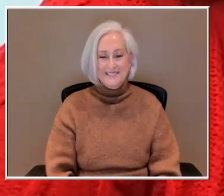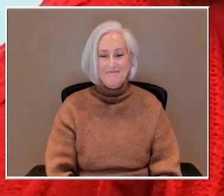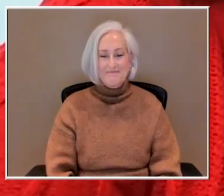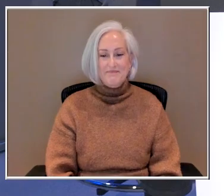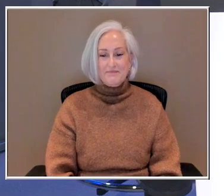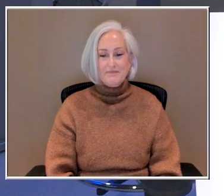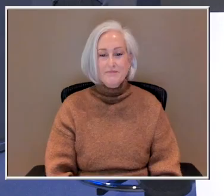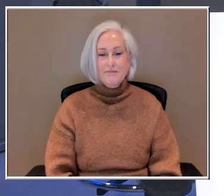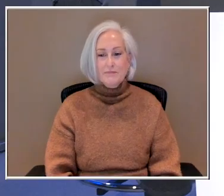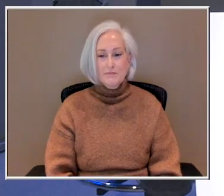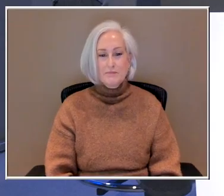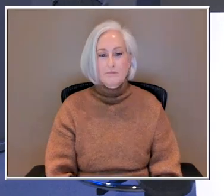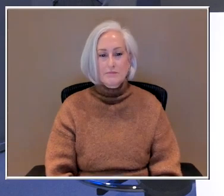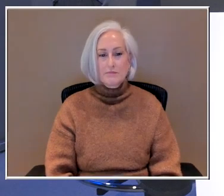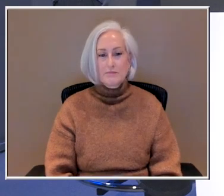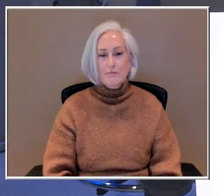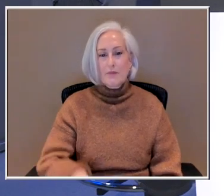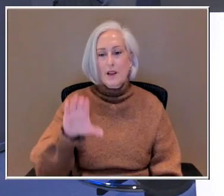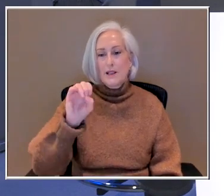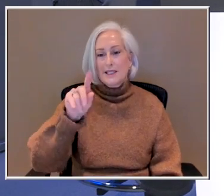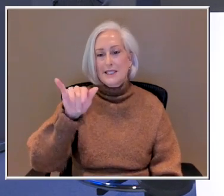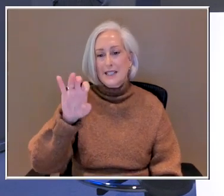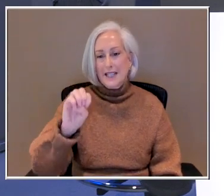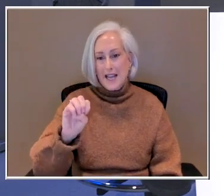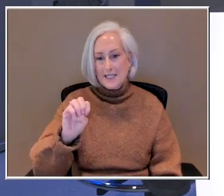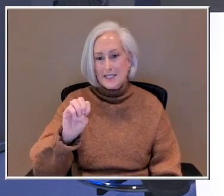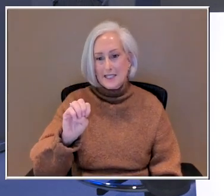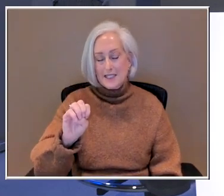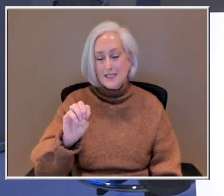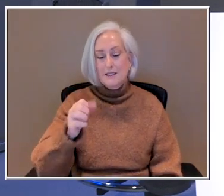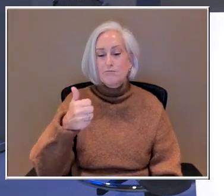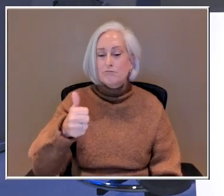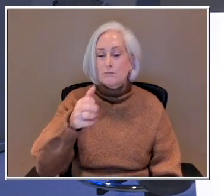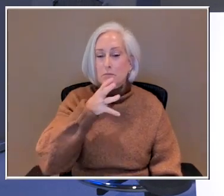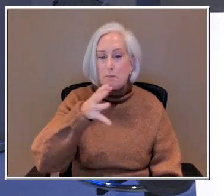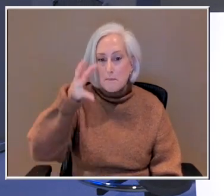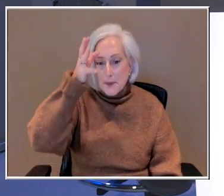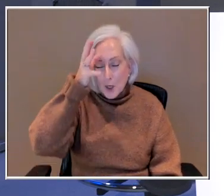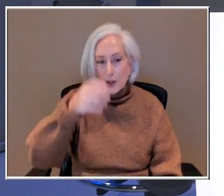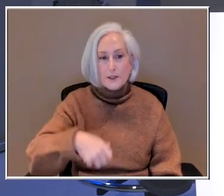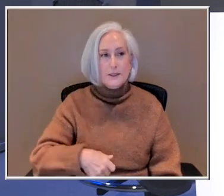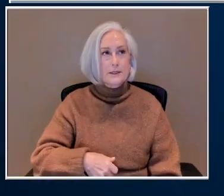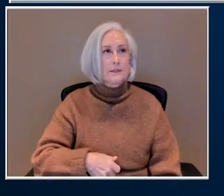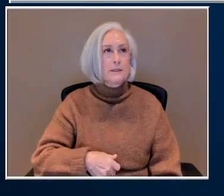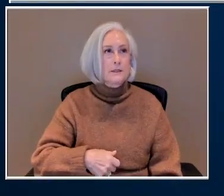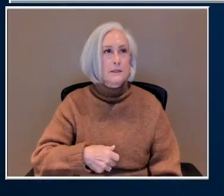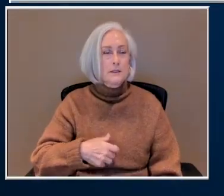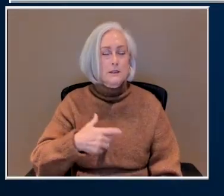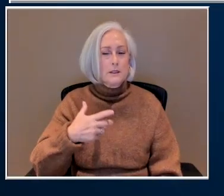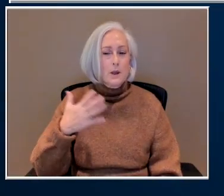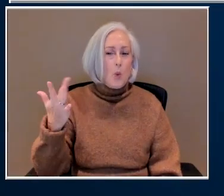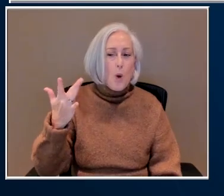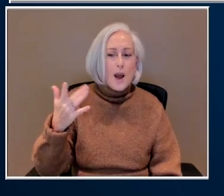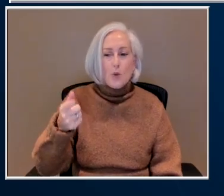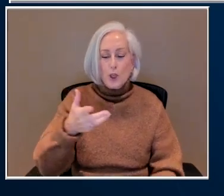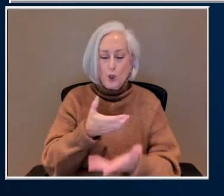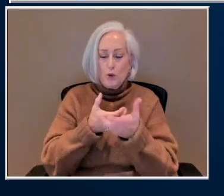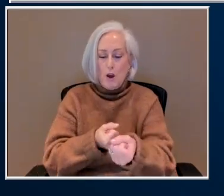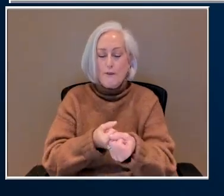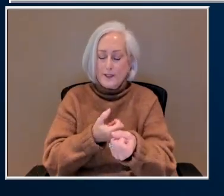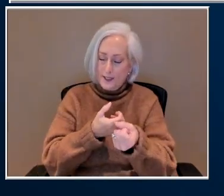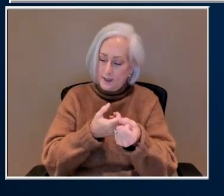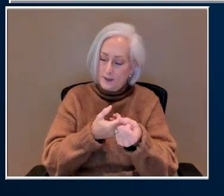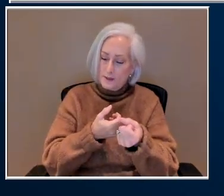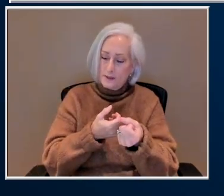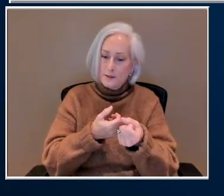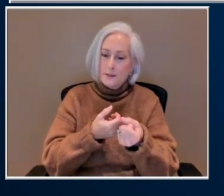And Celeste, just as a parent, as a mother, it's just what gave you the confidence to really trust the medical team to move forward with